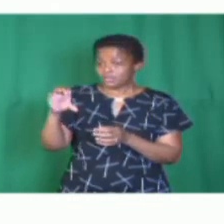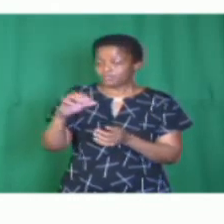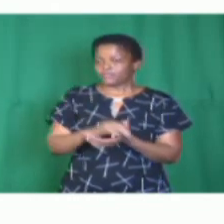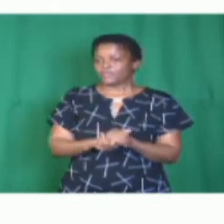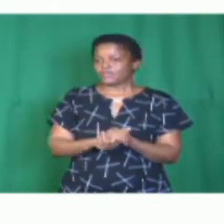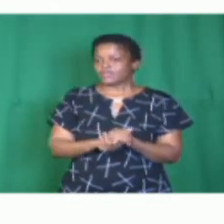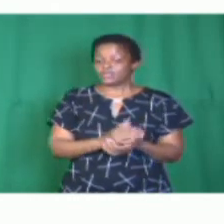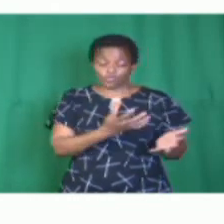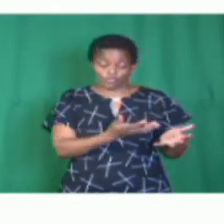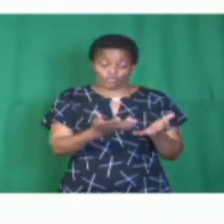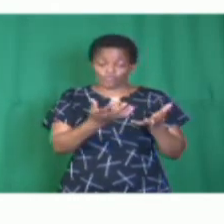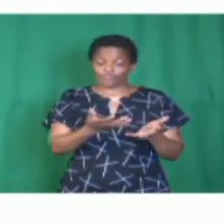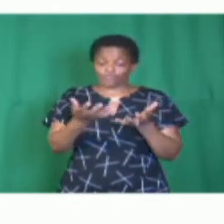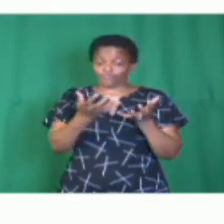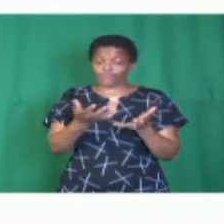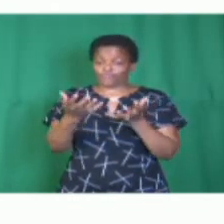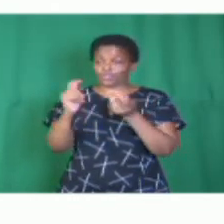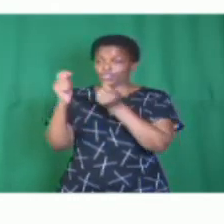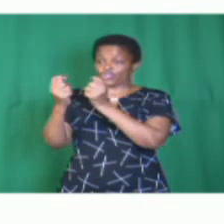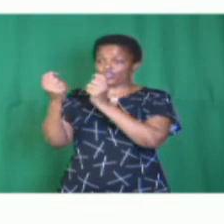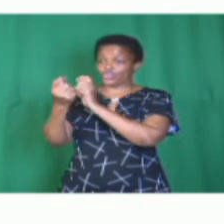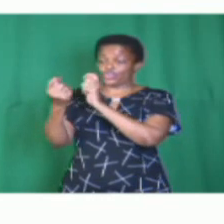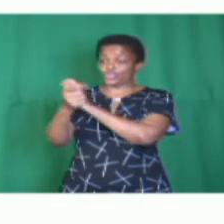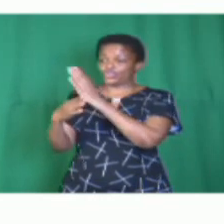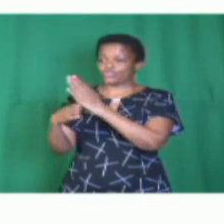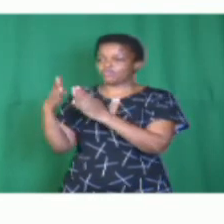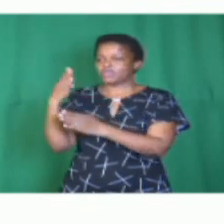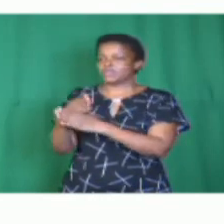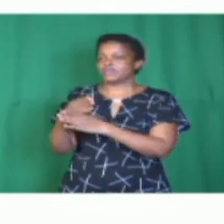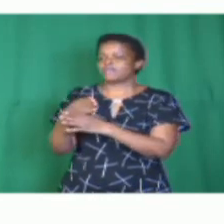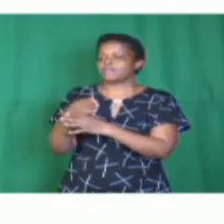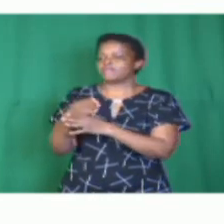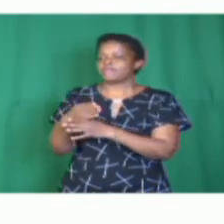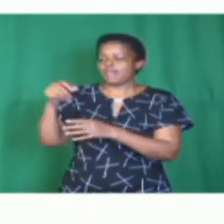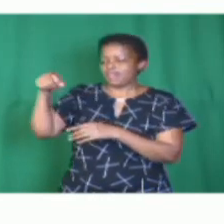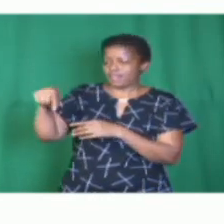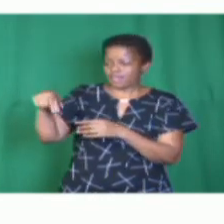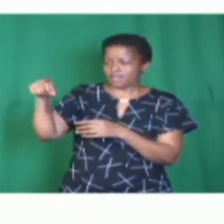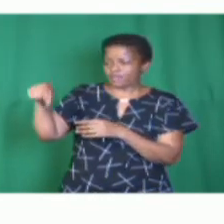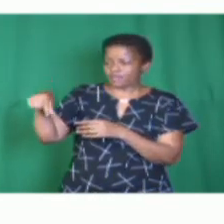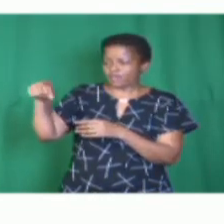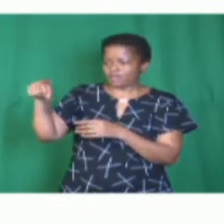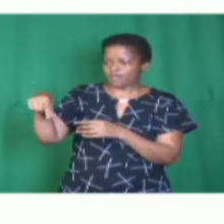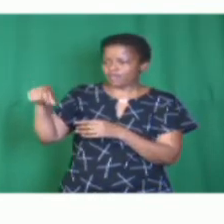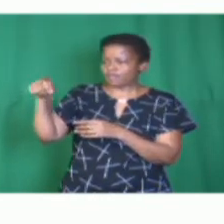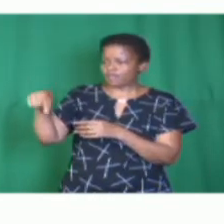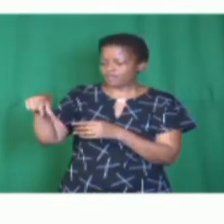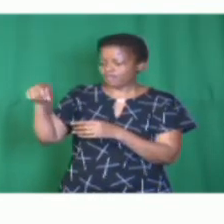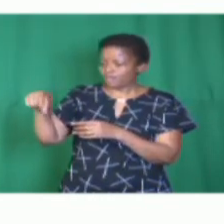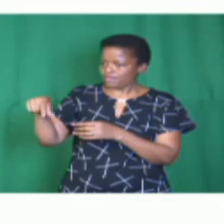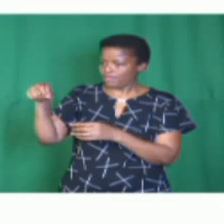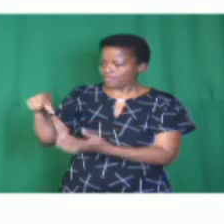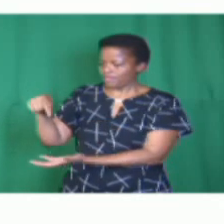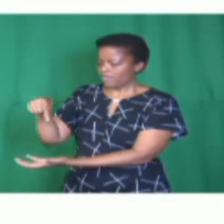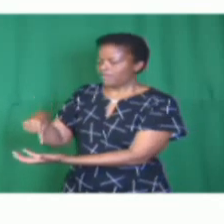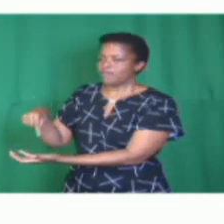water vapor here condenses to become liquid, and the liquid is collected in the collecting